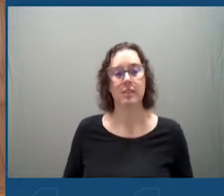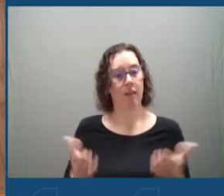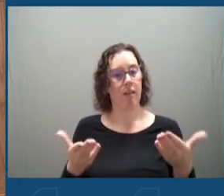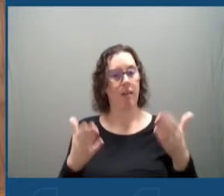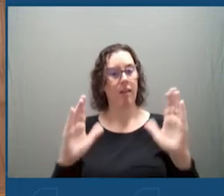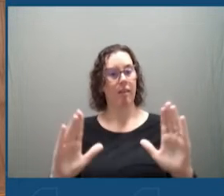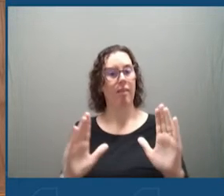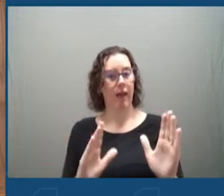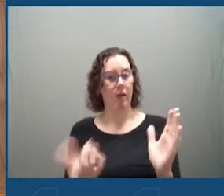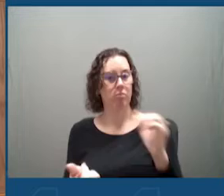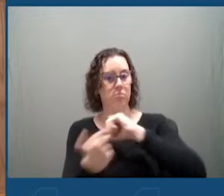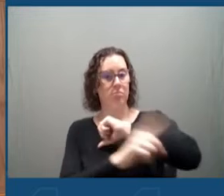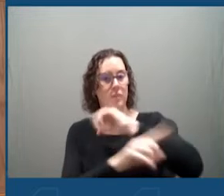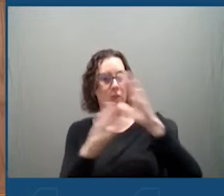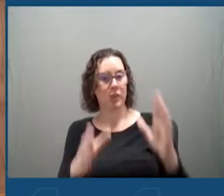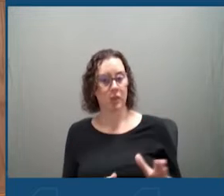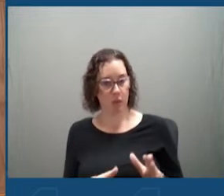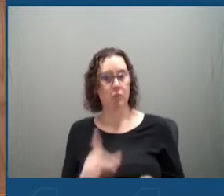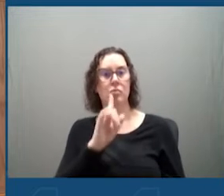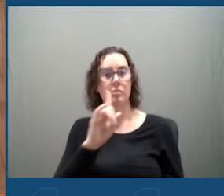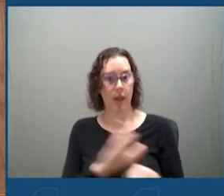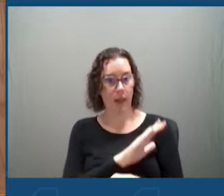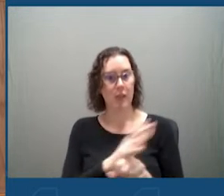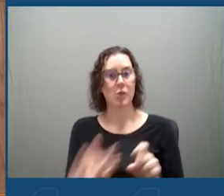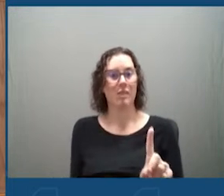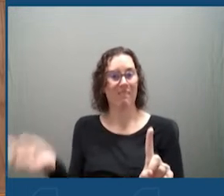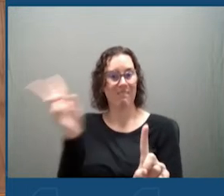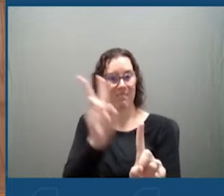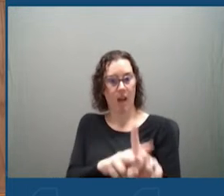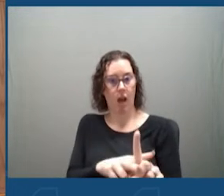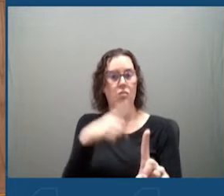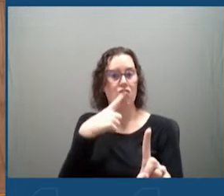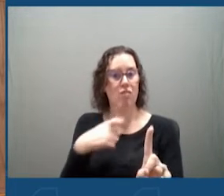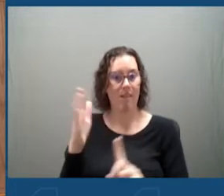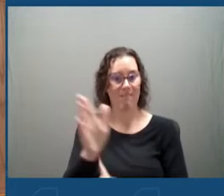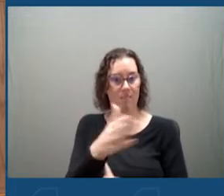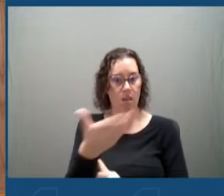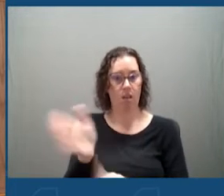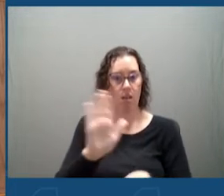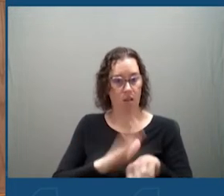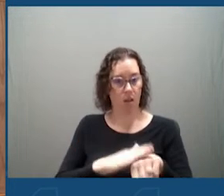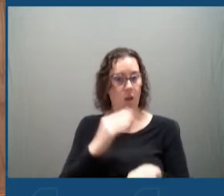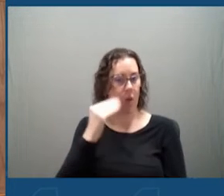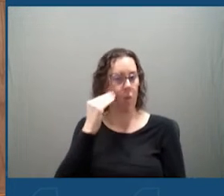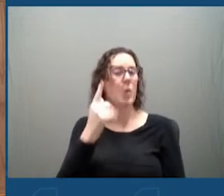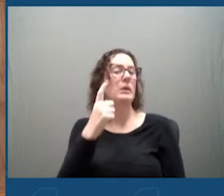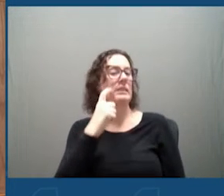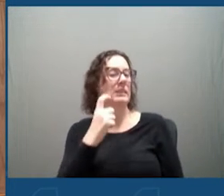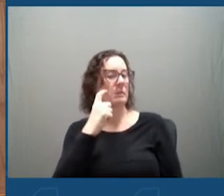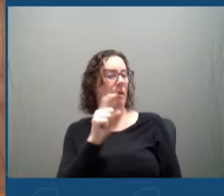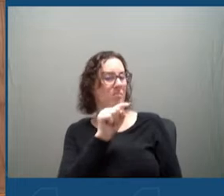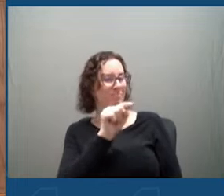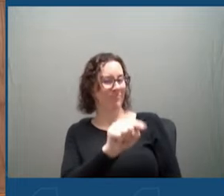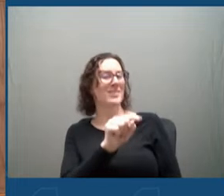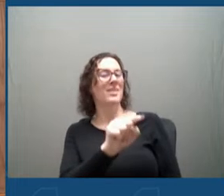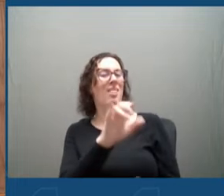effectively legally file red flags on homes where deed theft is suspected. This will